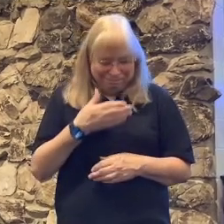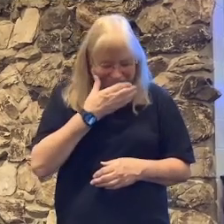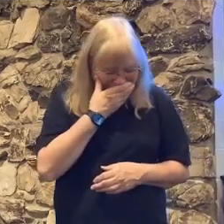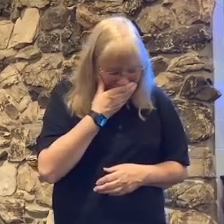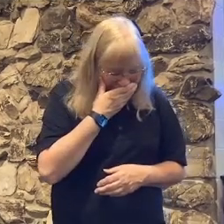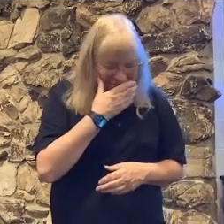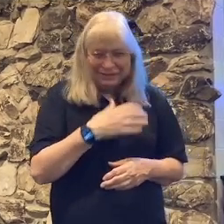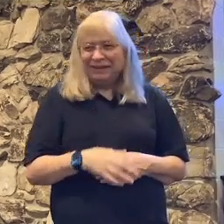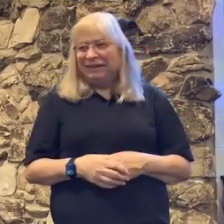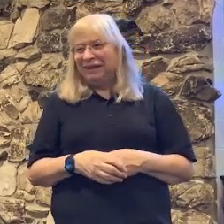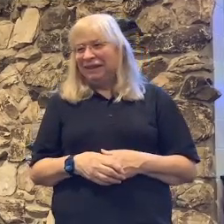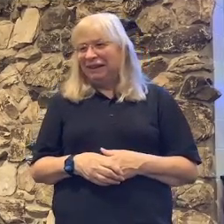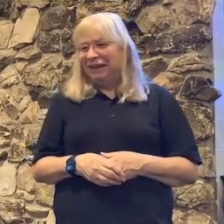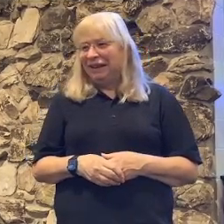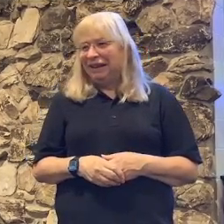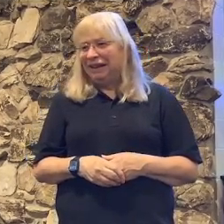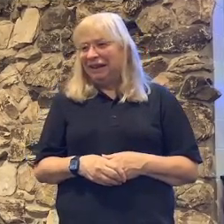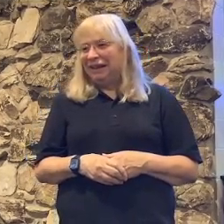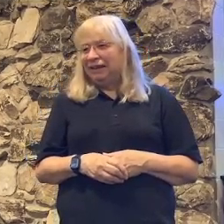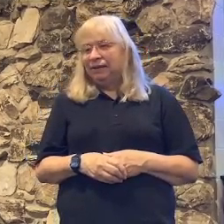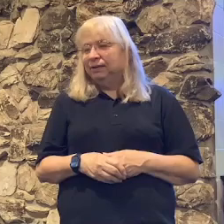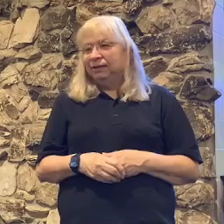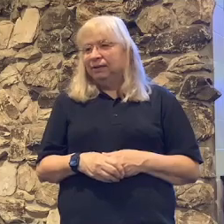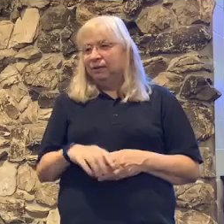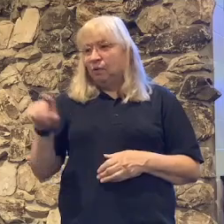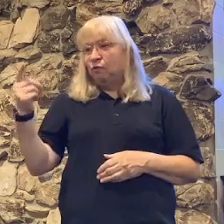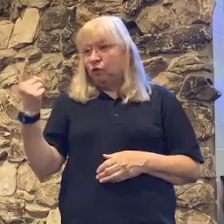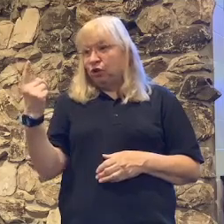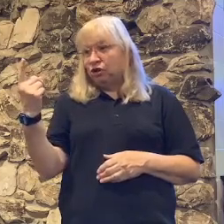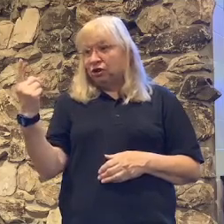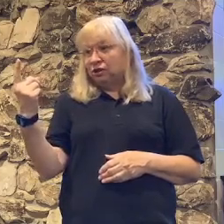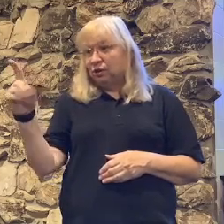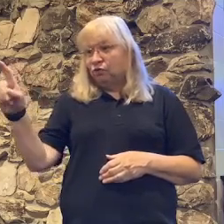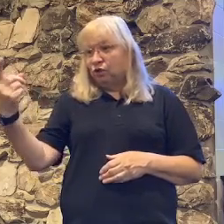You're going to be in kindergarten, aren't you, or first grade?